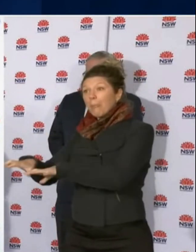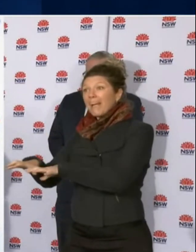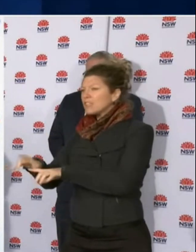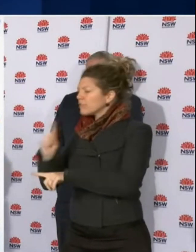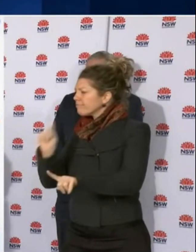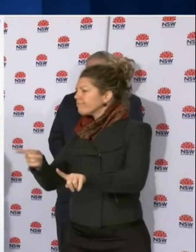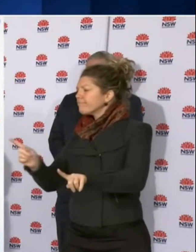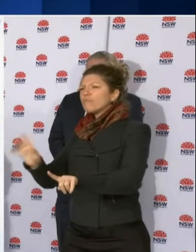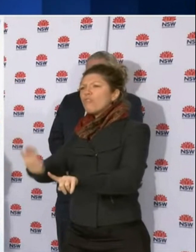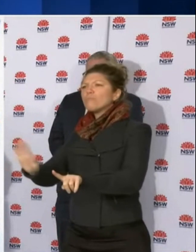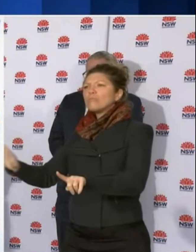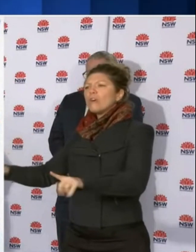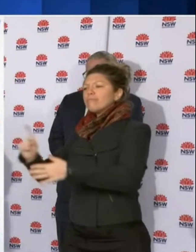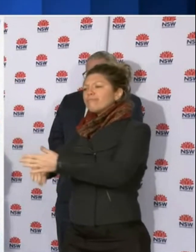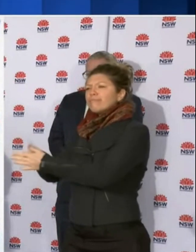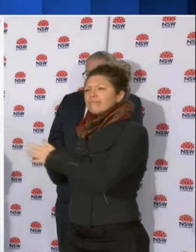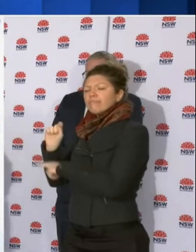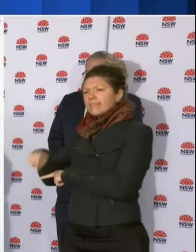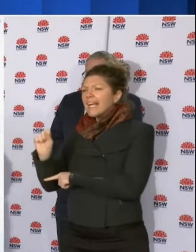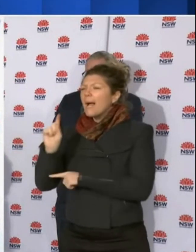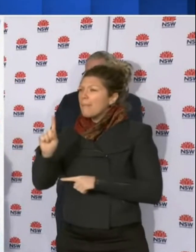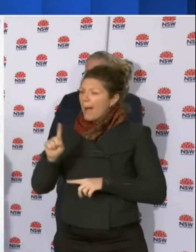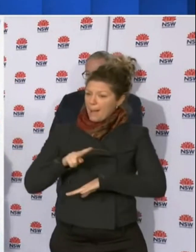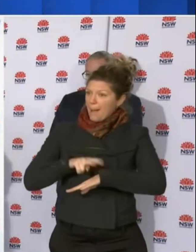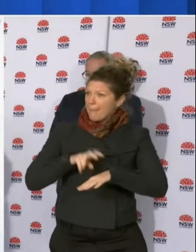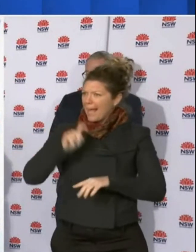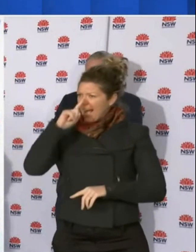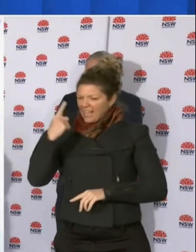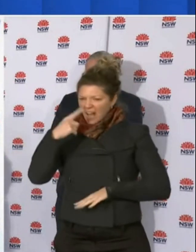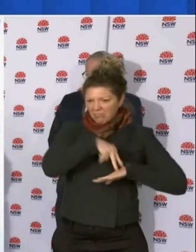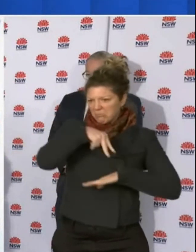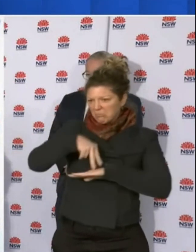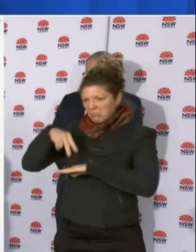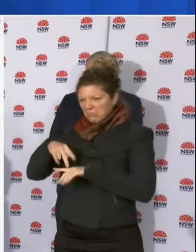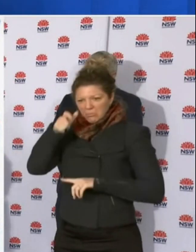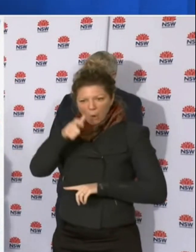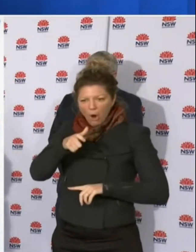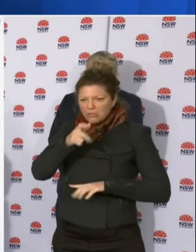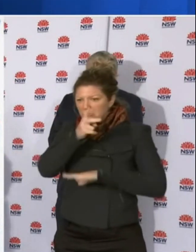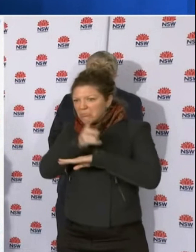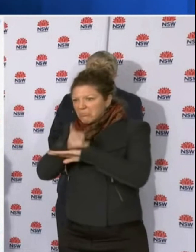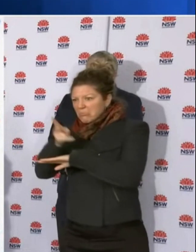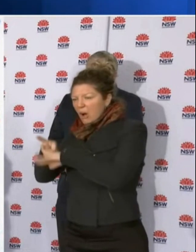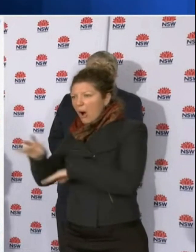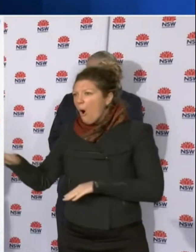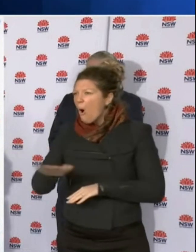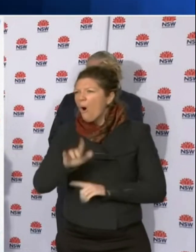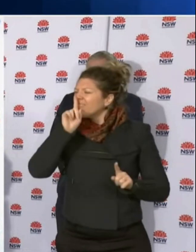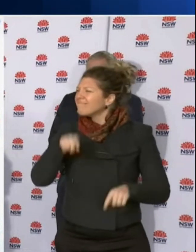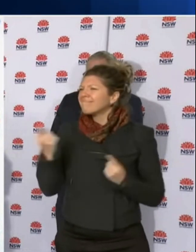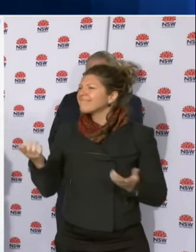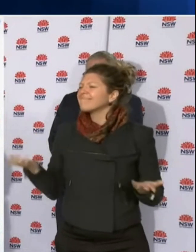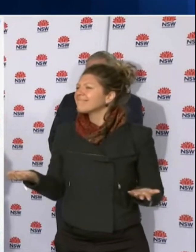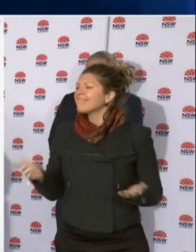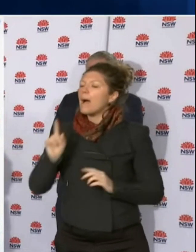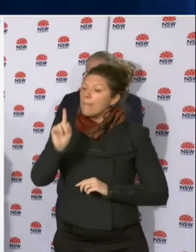about a shared responsibility. Police cannot be on every corner. They cannot be in every neighbourhood. But